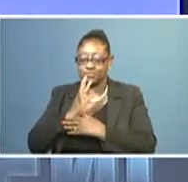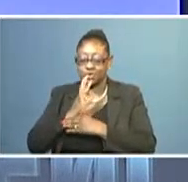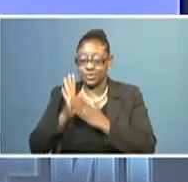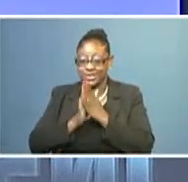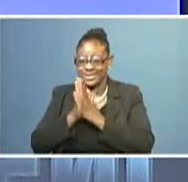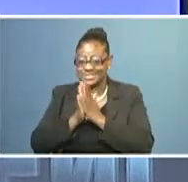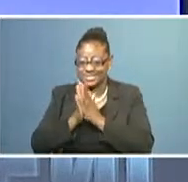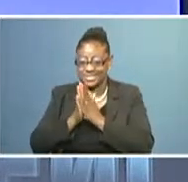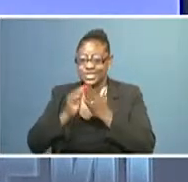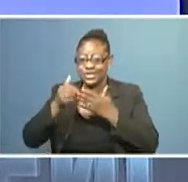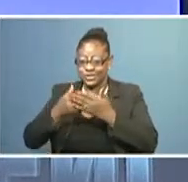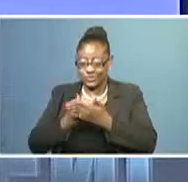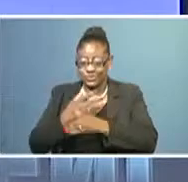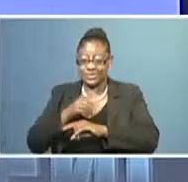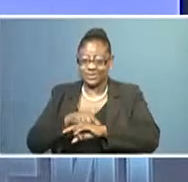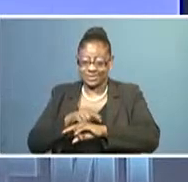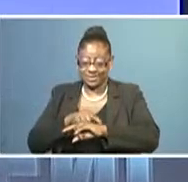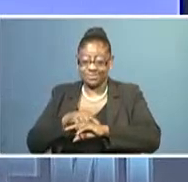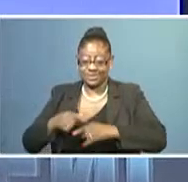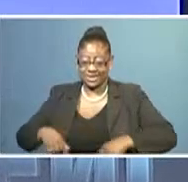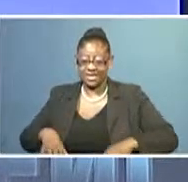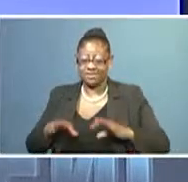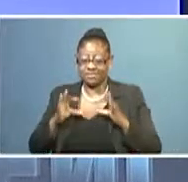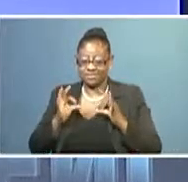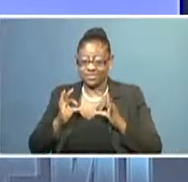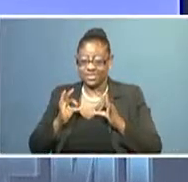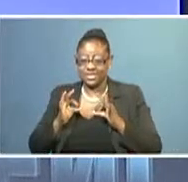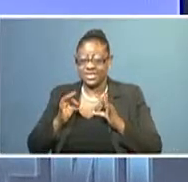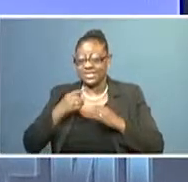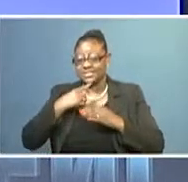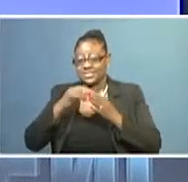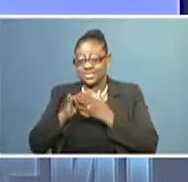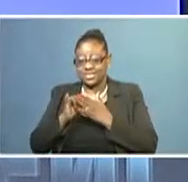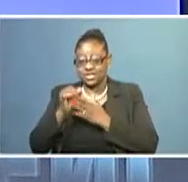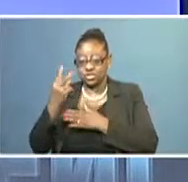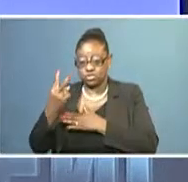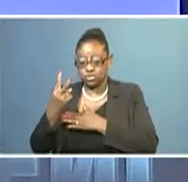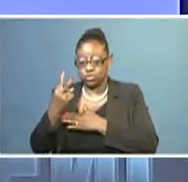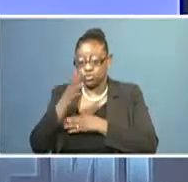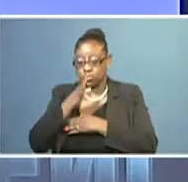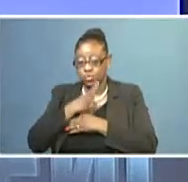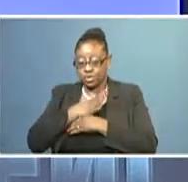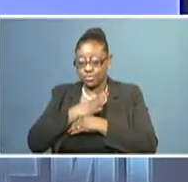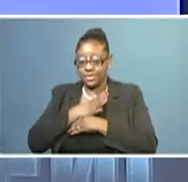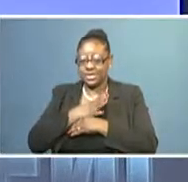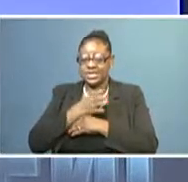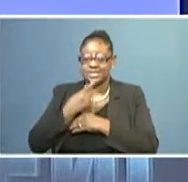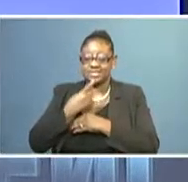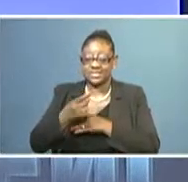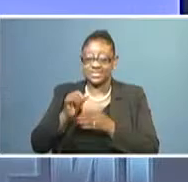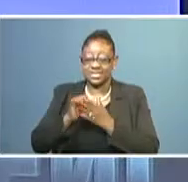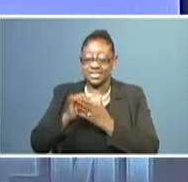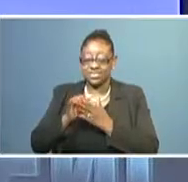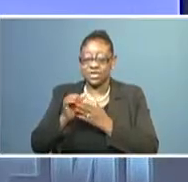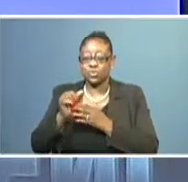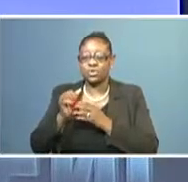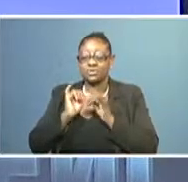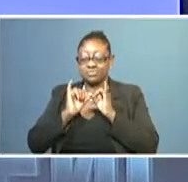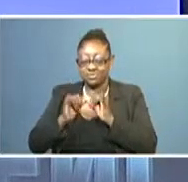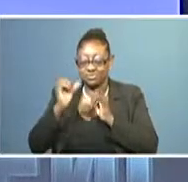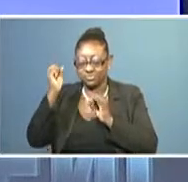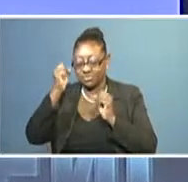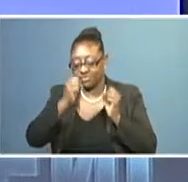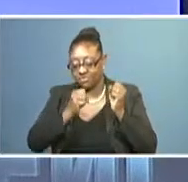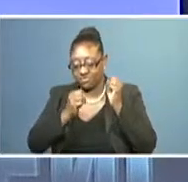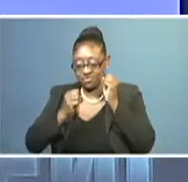about the new season of her life. Through a joint statement, the two women renewed their commitment to fight against gender-based violence and